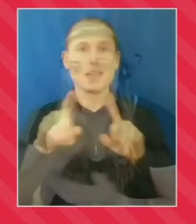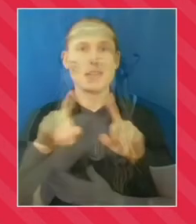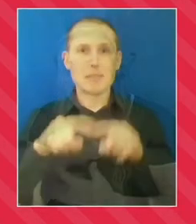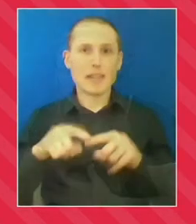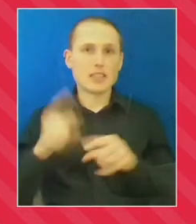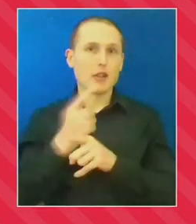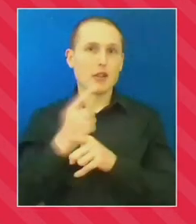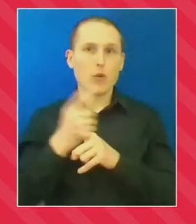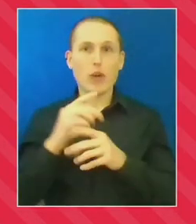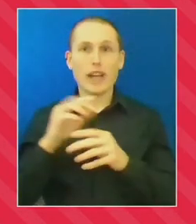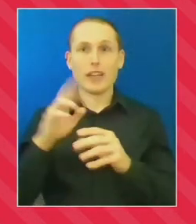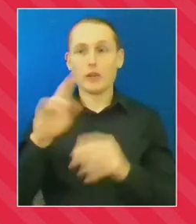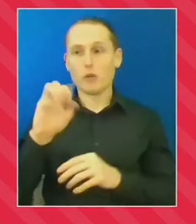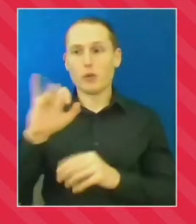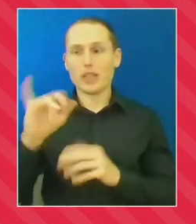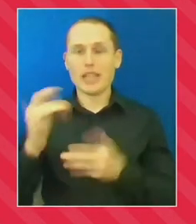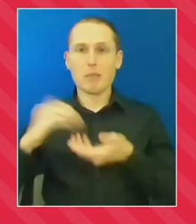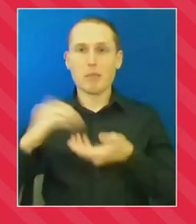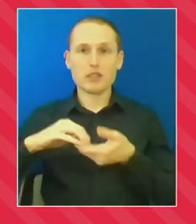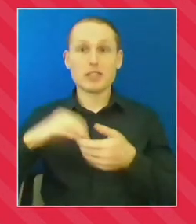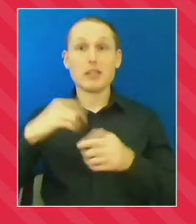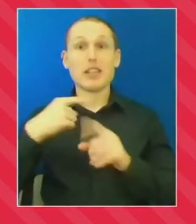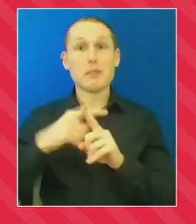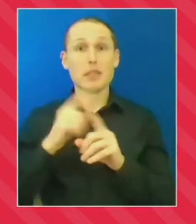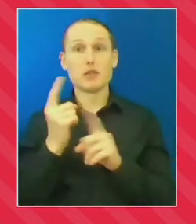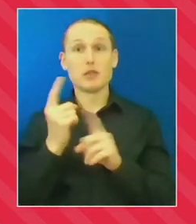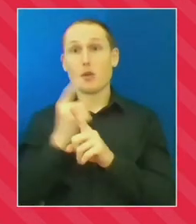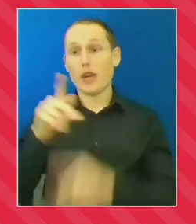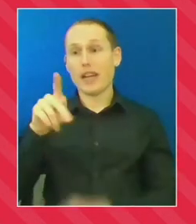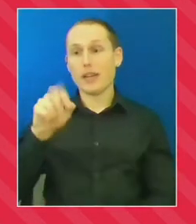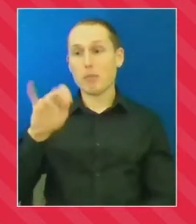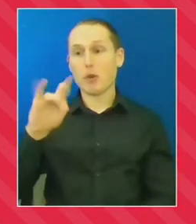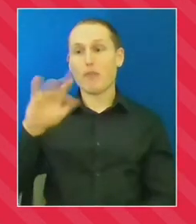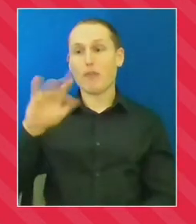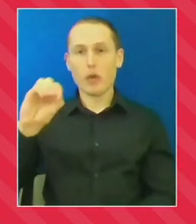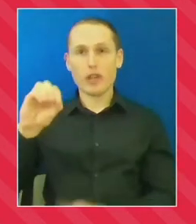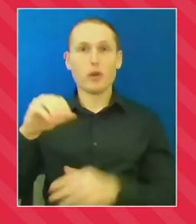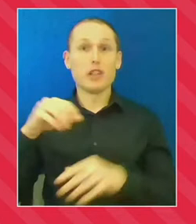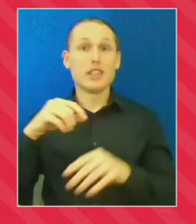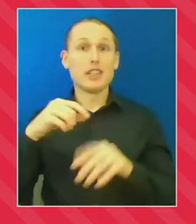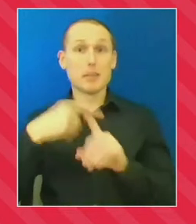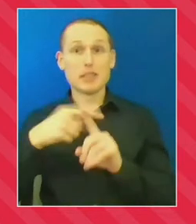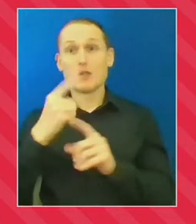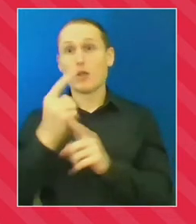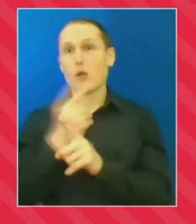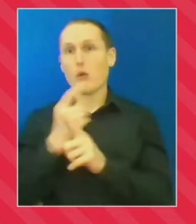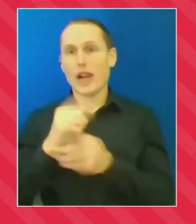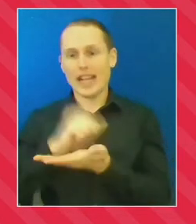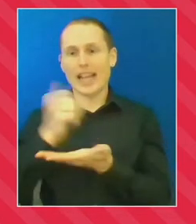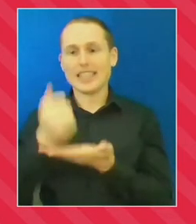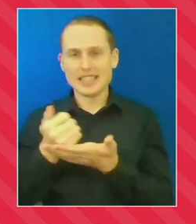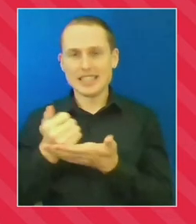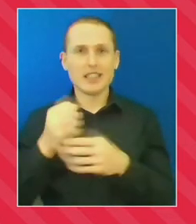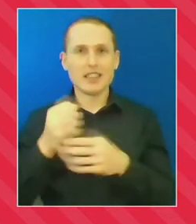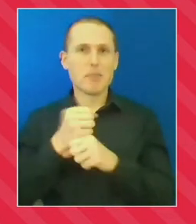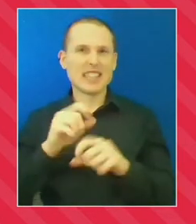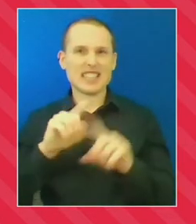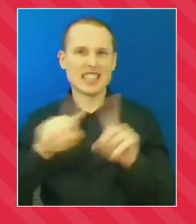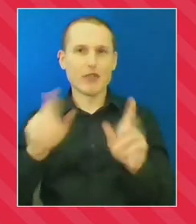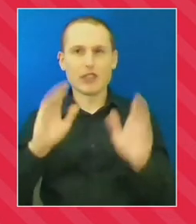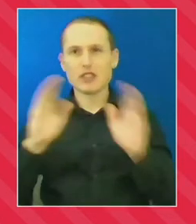portfolio on the right assets that makes it look largely different than it may if it was solely a center store initiative or no initiative at